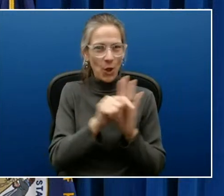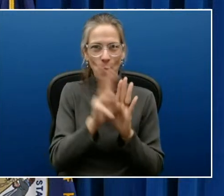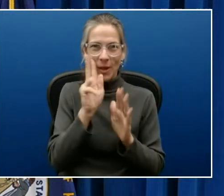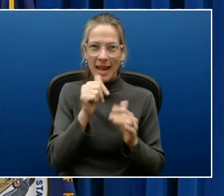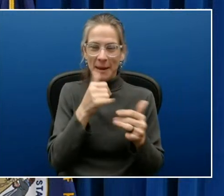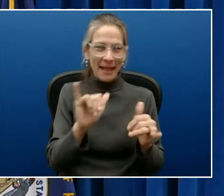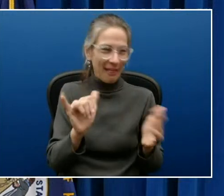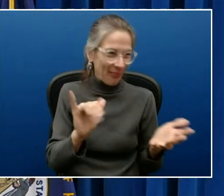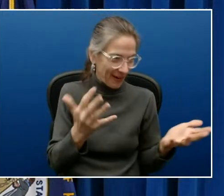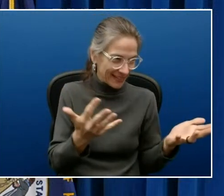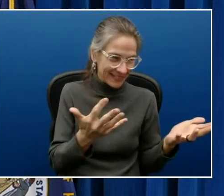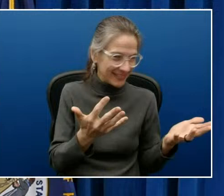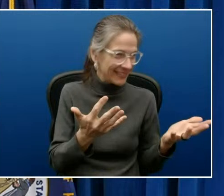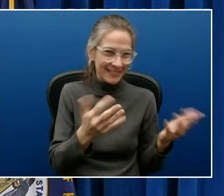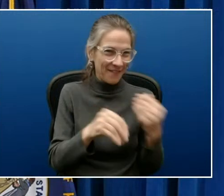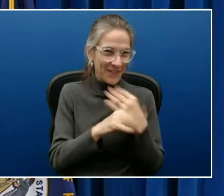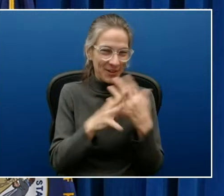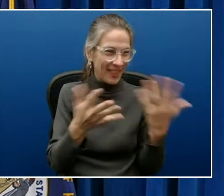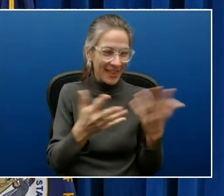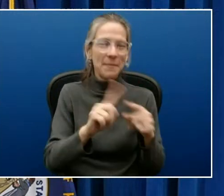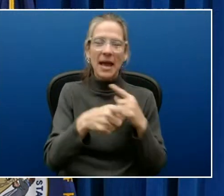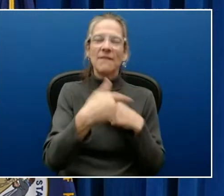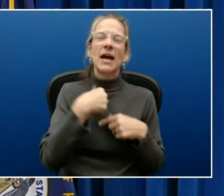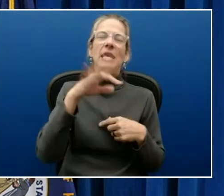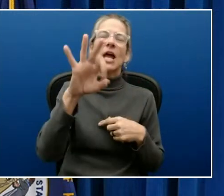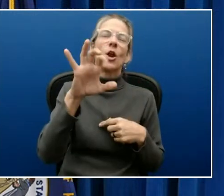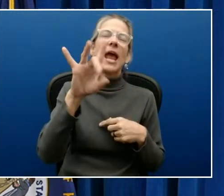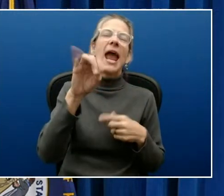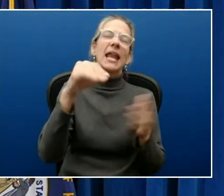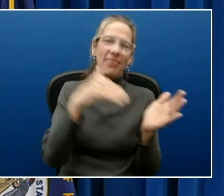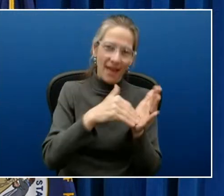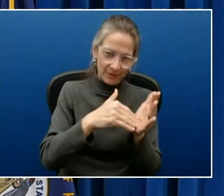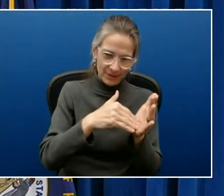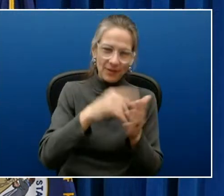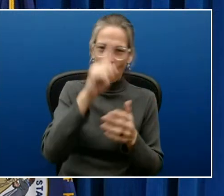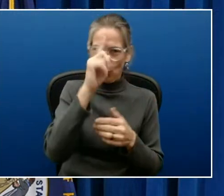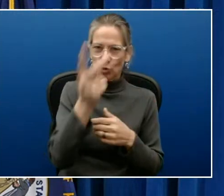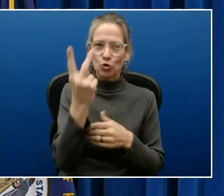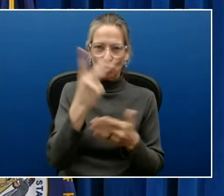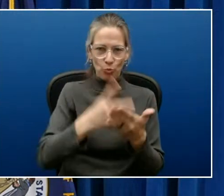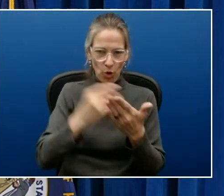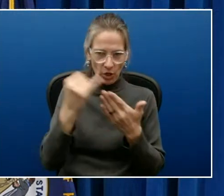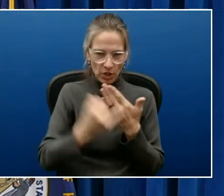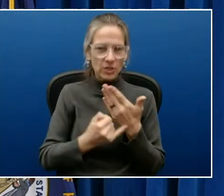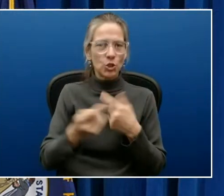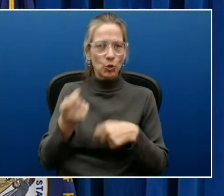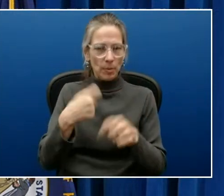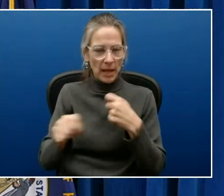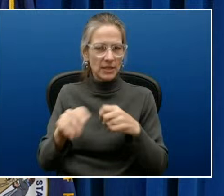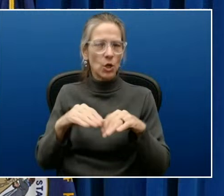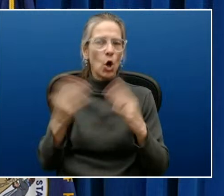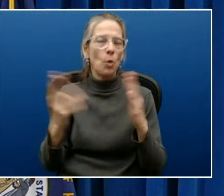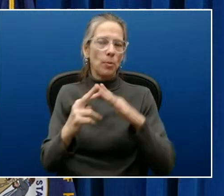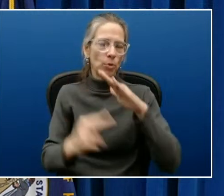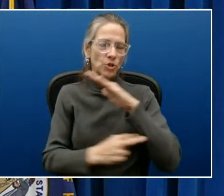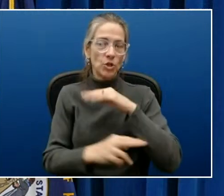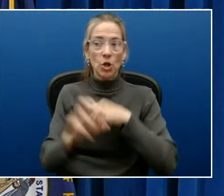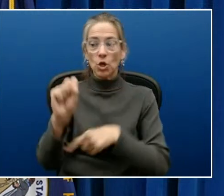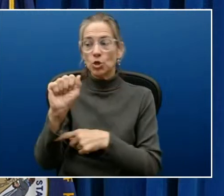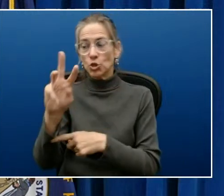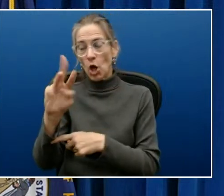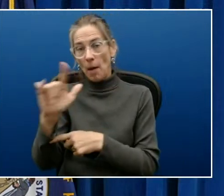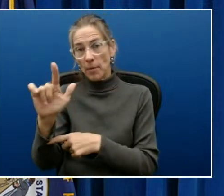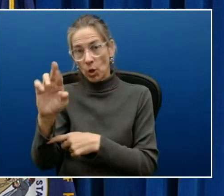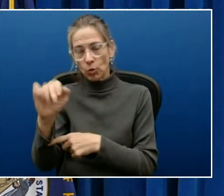he is receiving $980,000 for 2 projects to replace and reopen bridges, one on Sawmill Road and one on Crutchfield